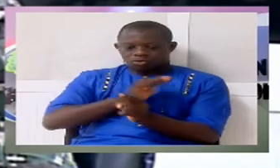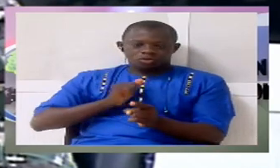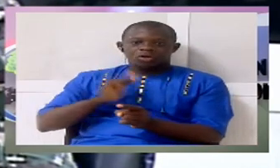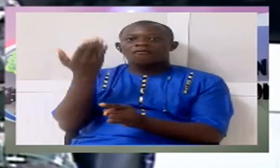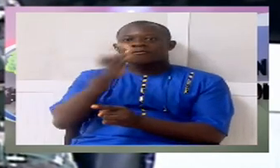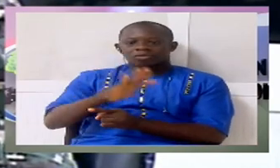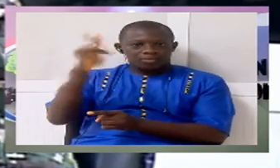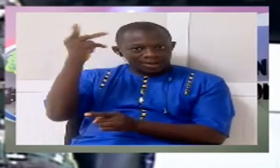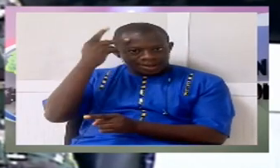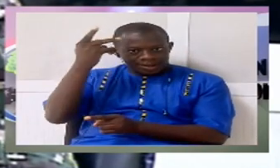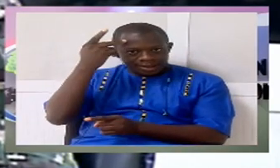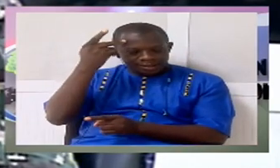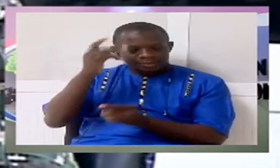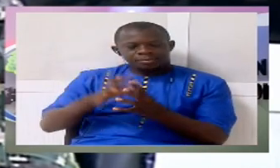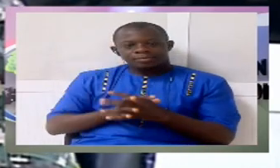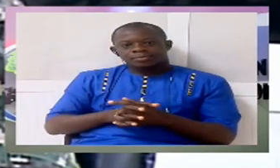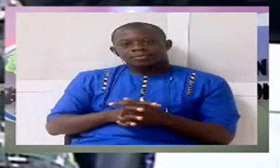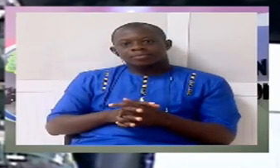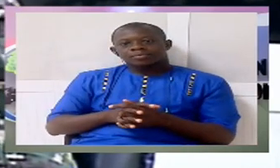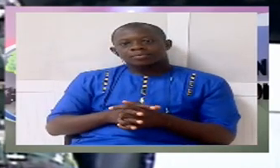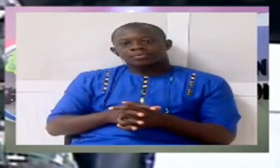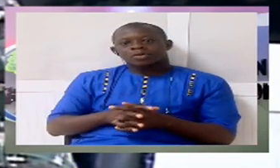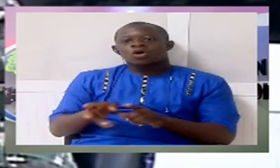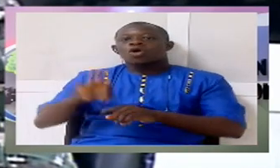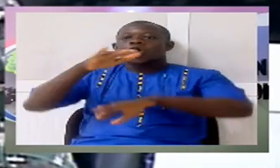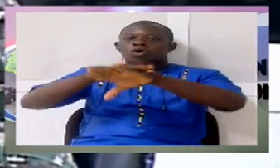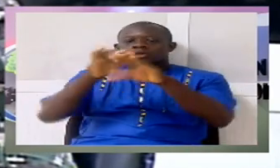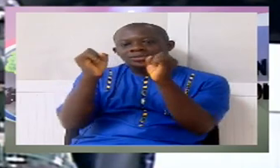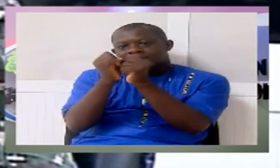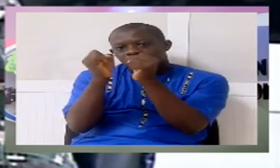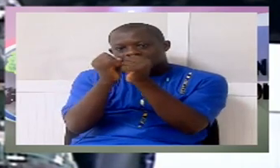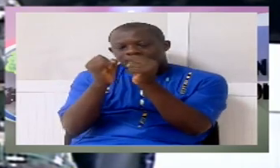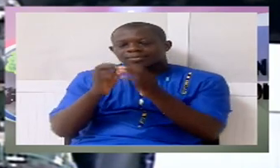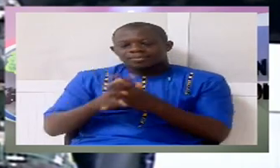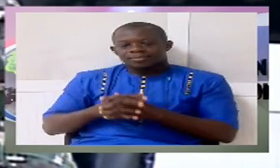coming from Kanilai. It was basically on a Sunday. It was on a Saturday.